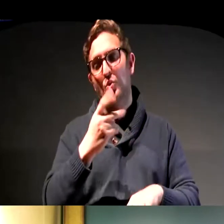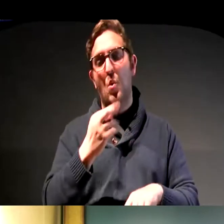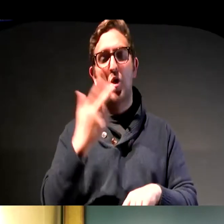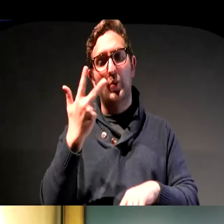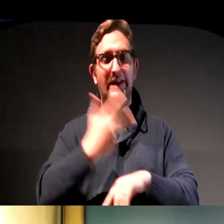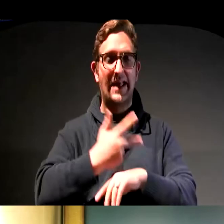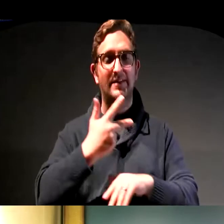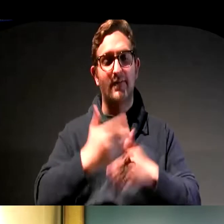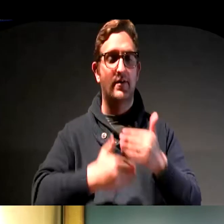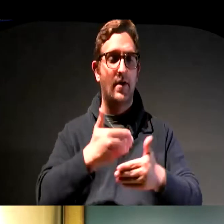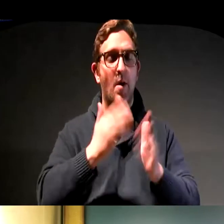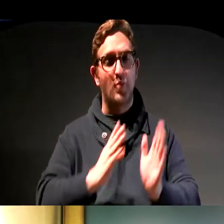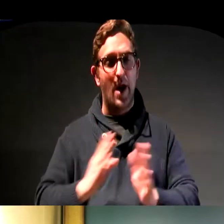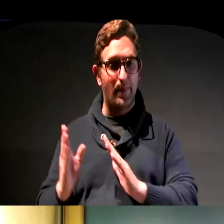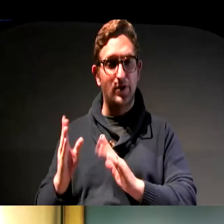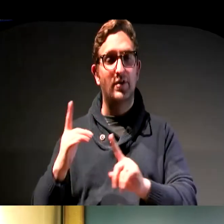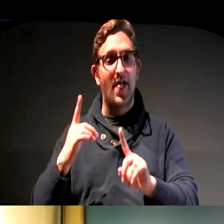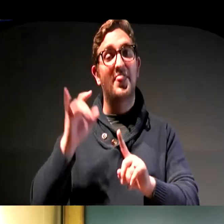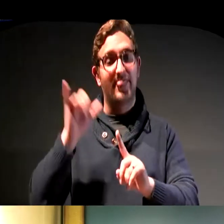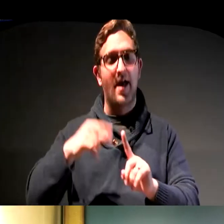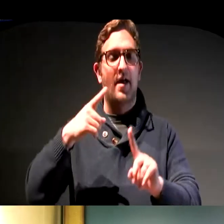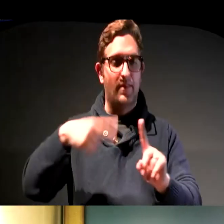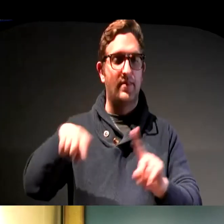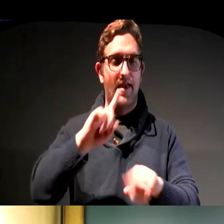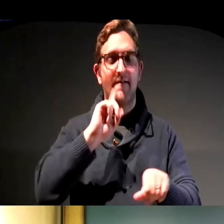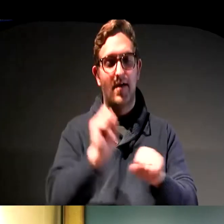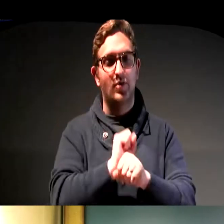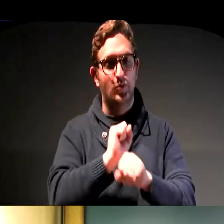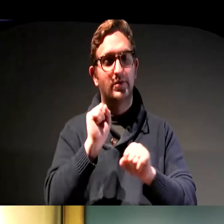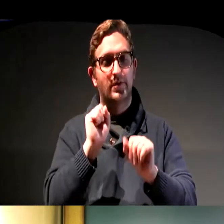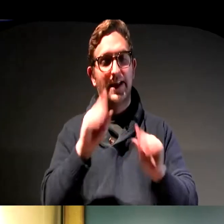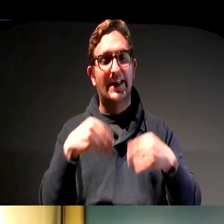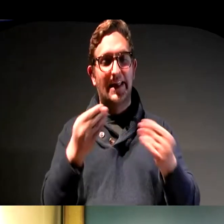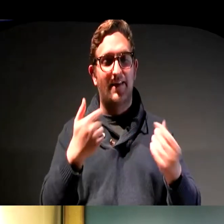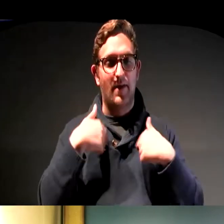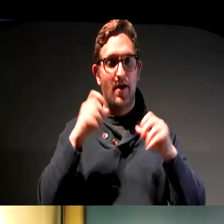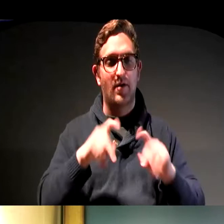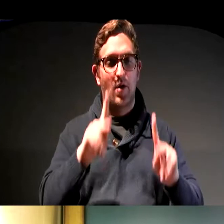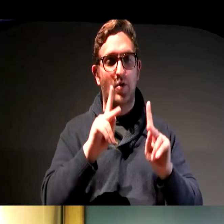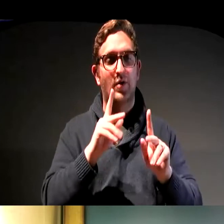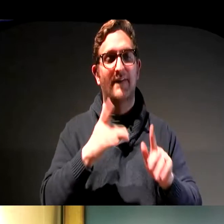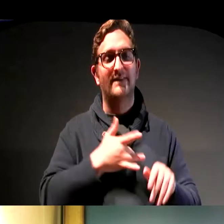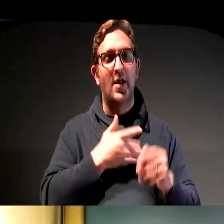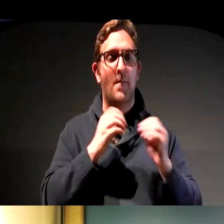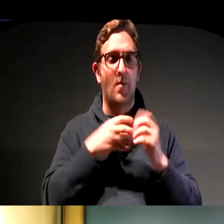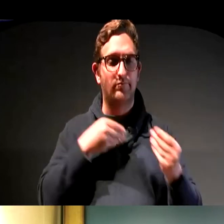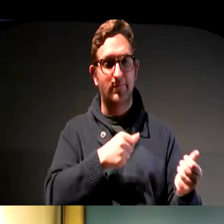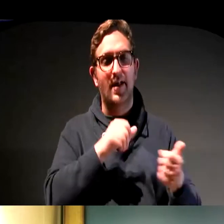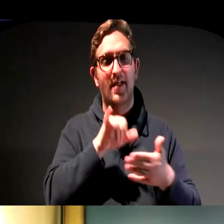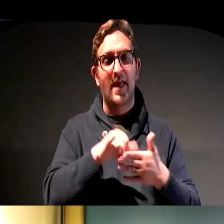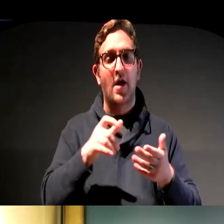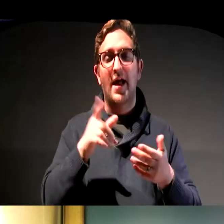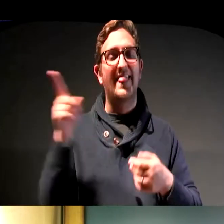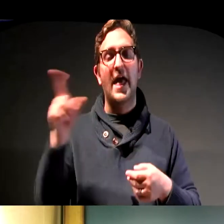preparation, that's when they actually interview you. So they really give you the chance to succeed before they just throw you into the fire,